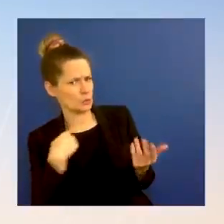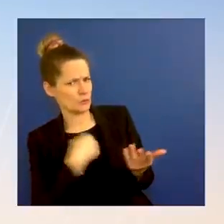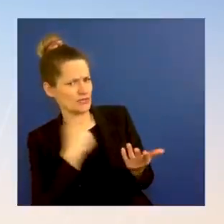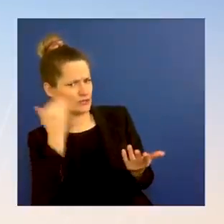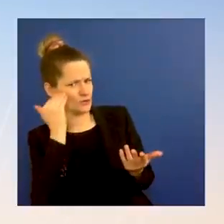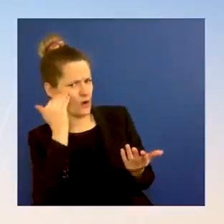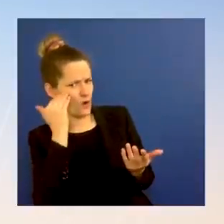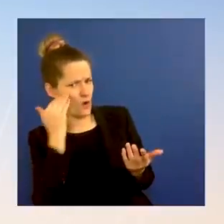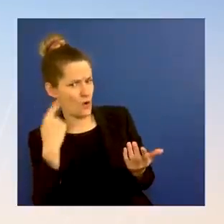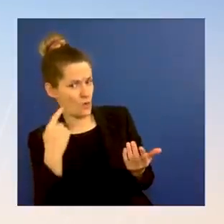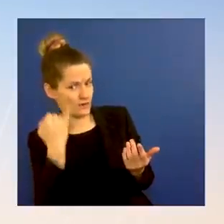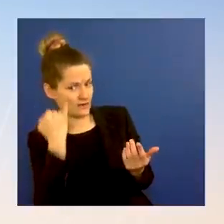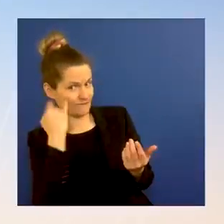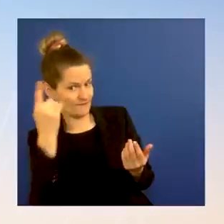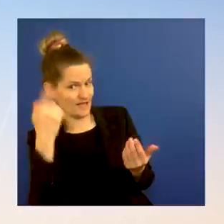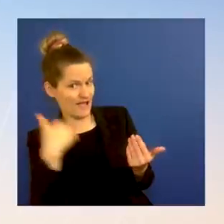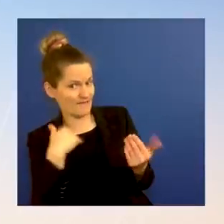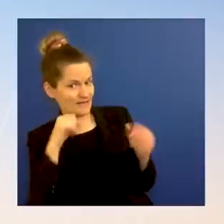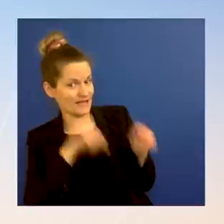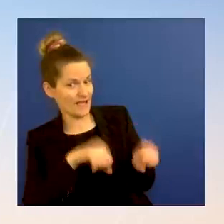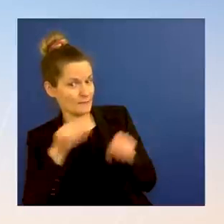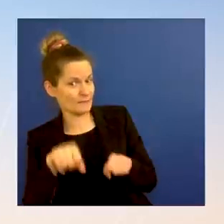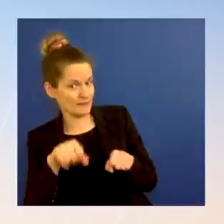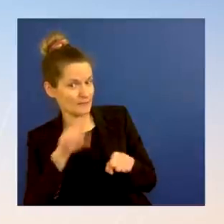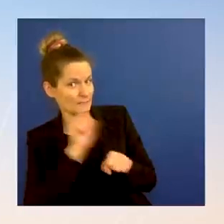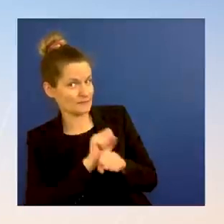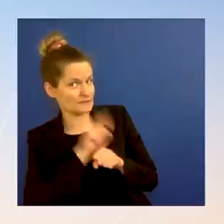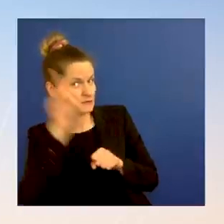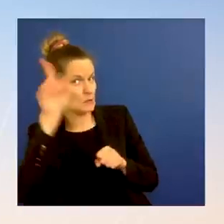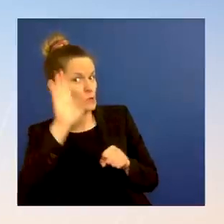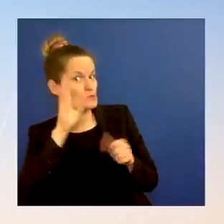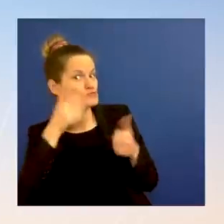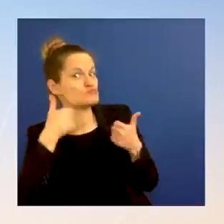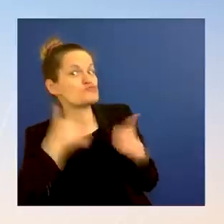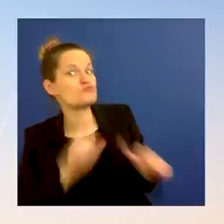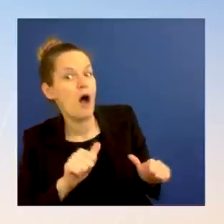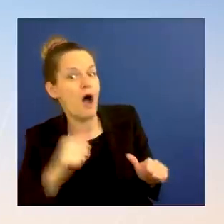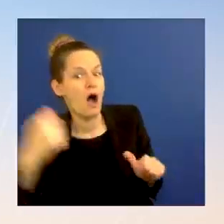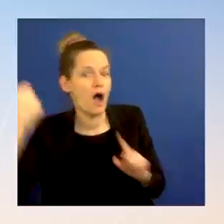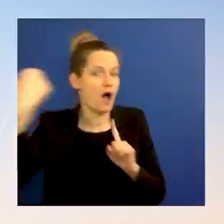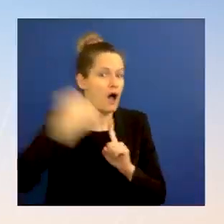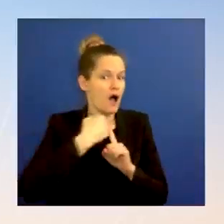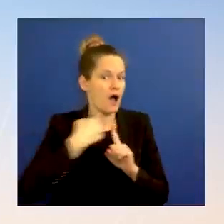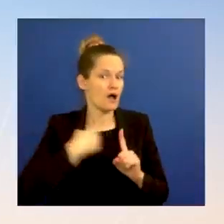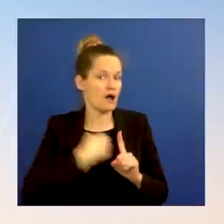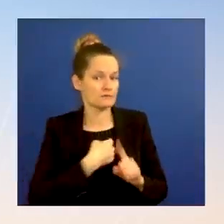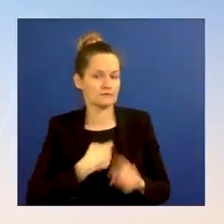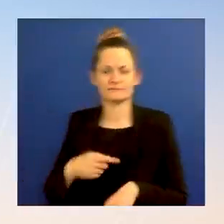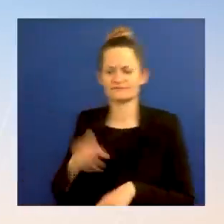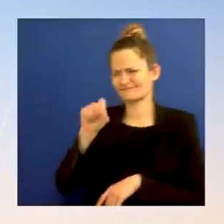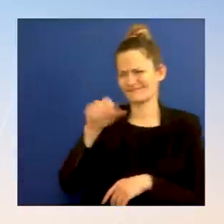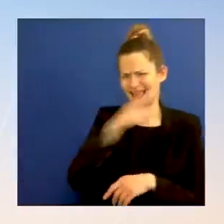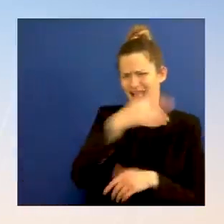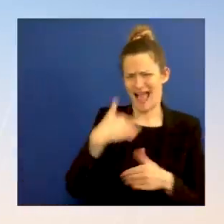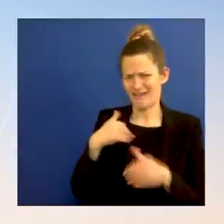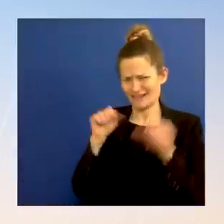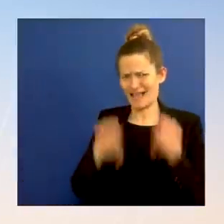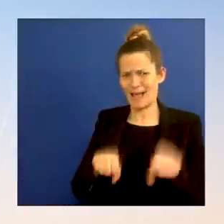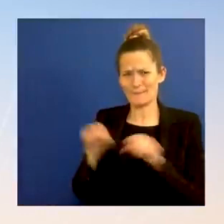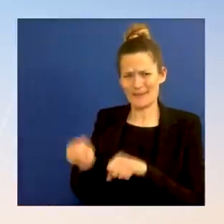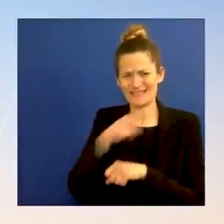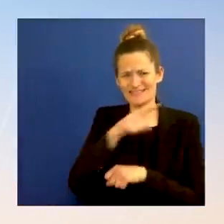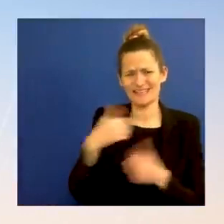here. Okay. And then what happens if, you talked about the legal review is happening for the war crime